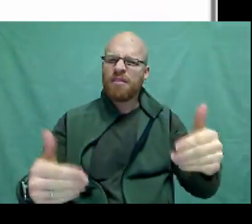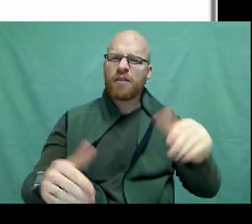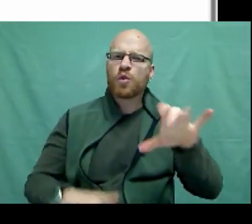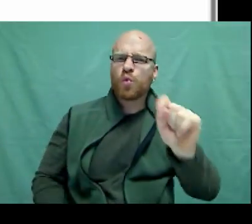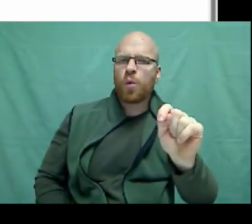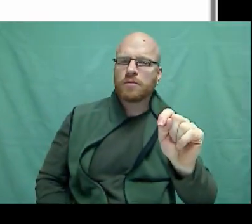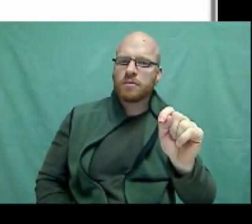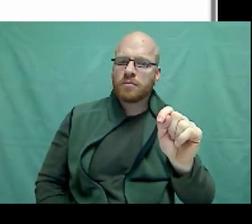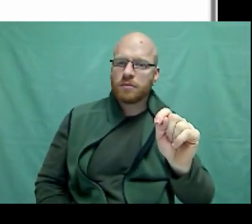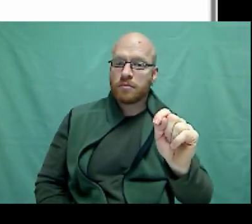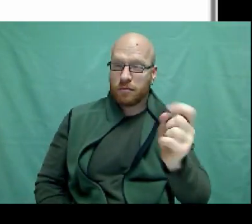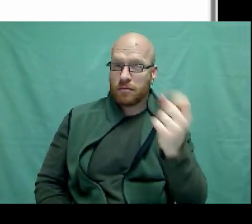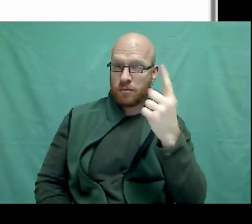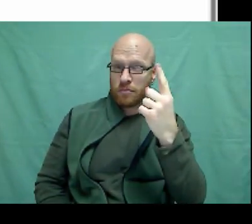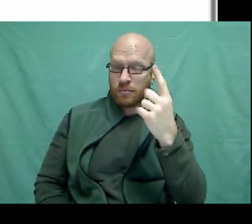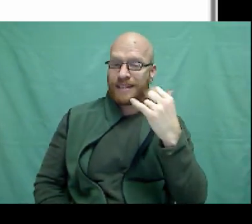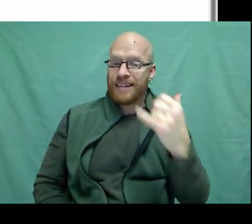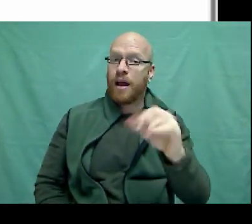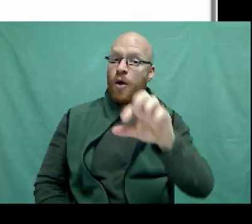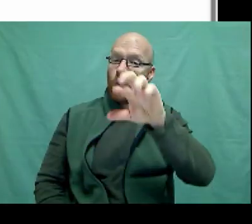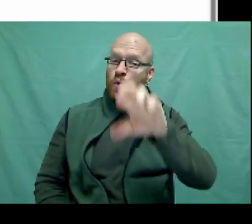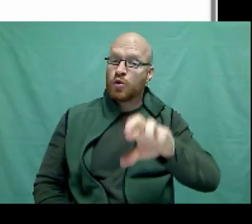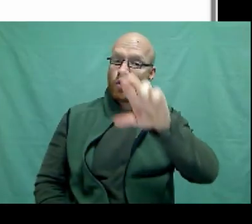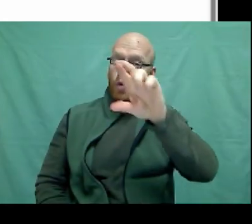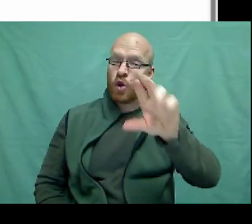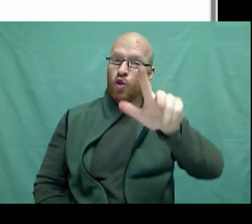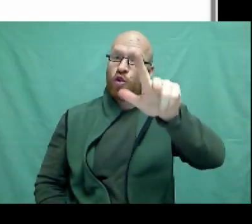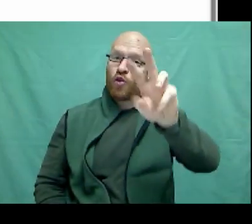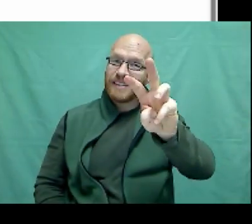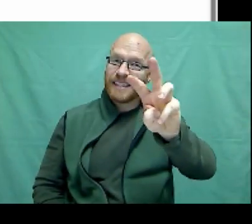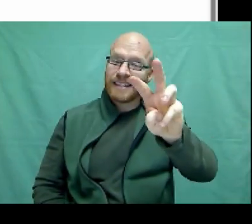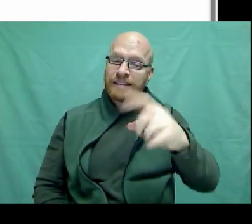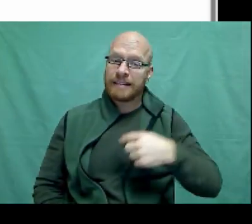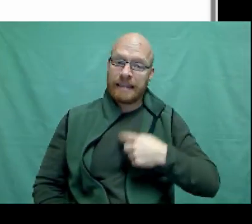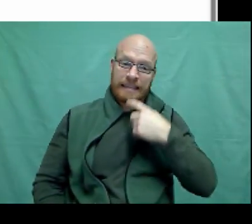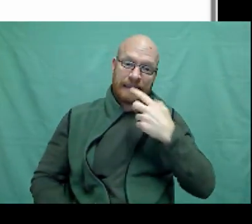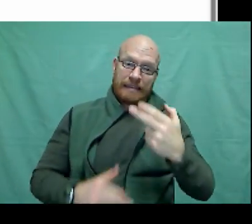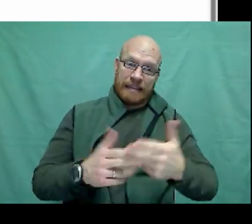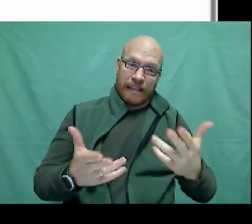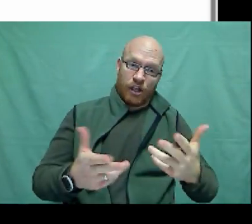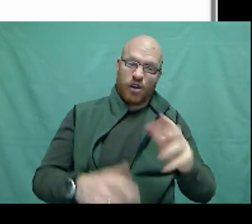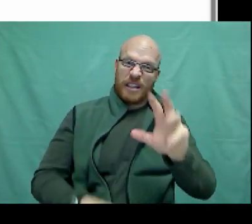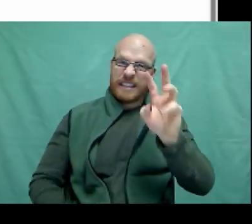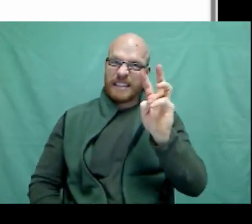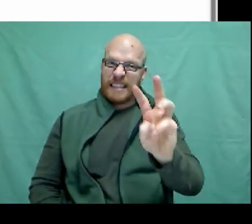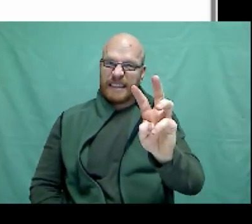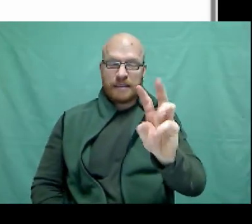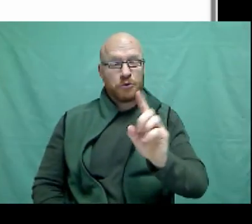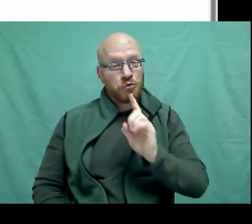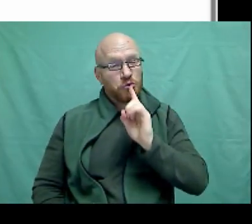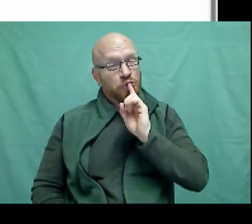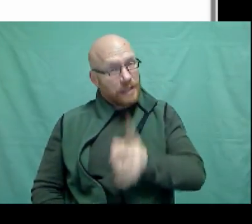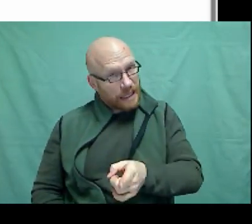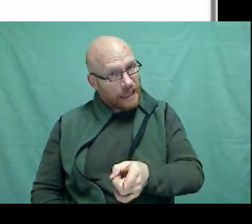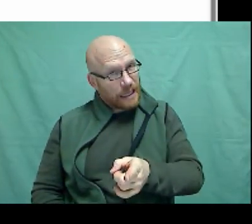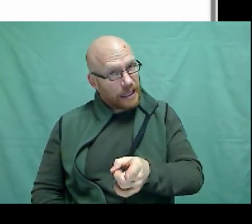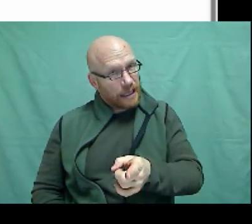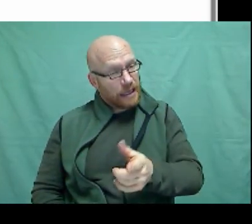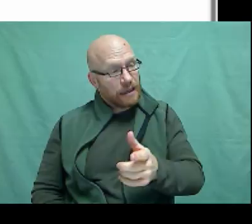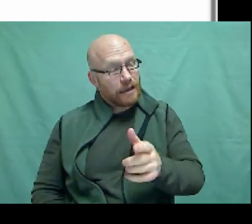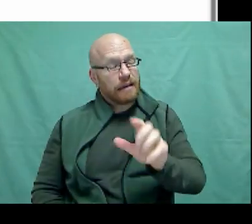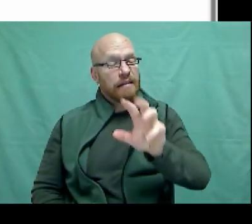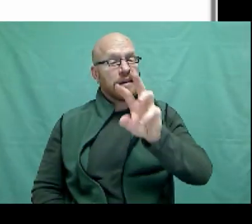square, please take the square root of it. Now, the square root of 36, now I'm saying here the answer is 6,